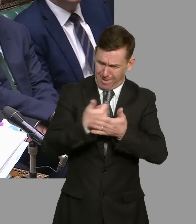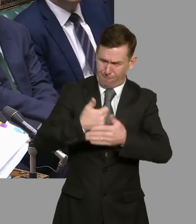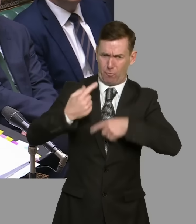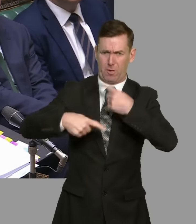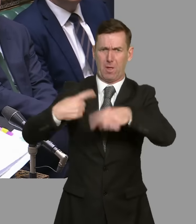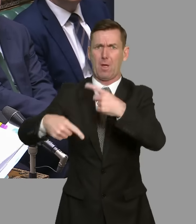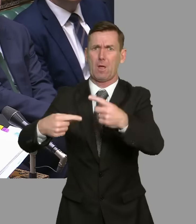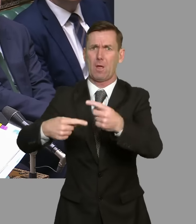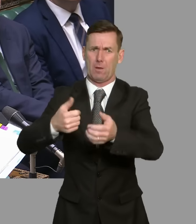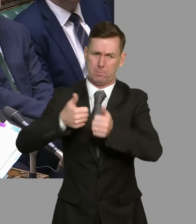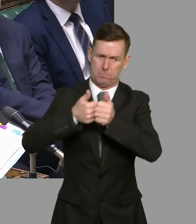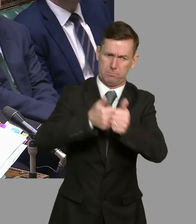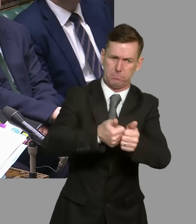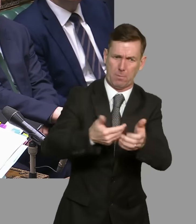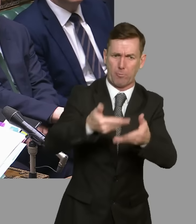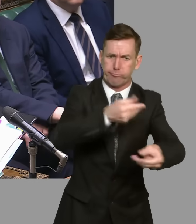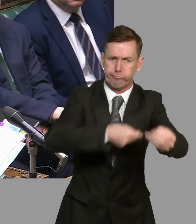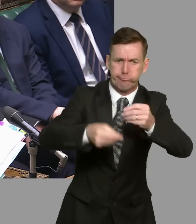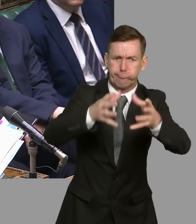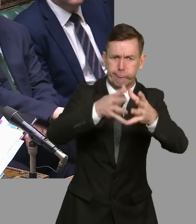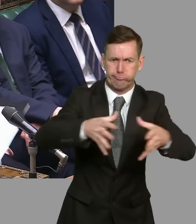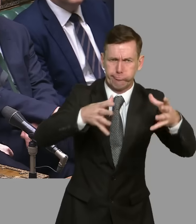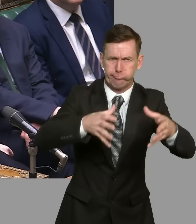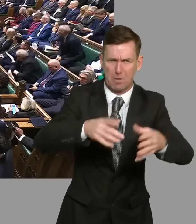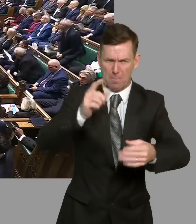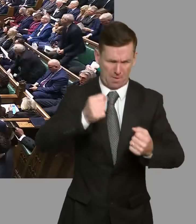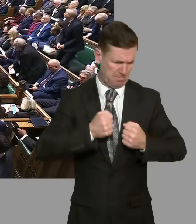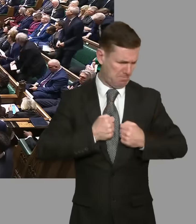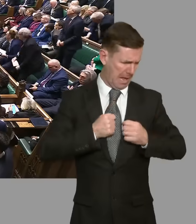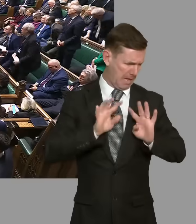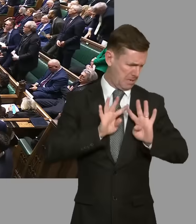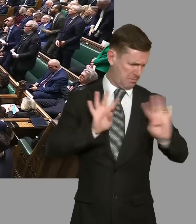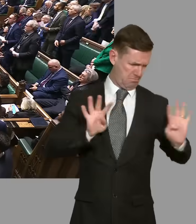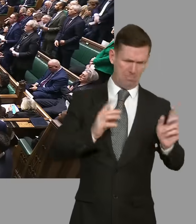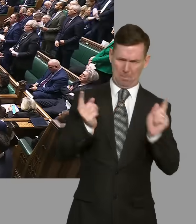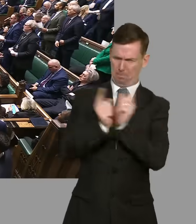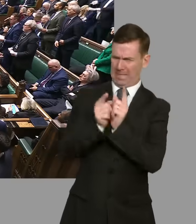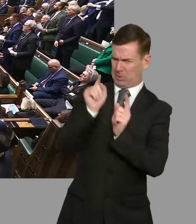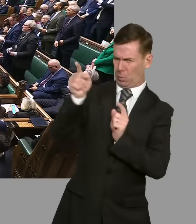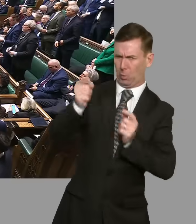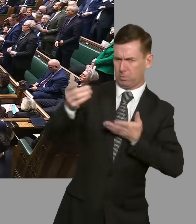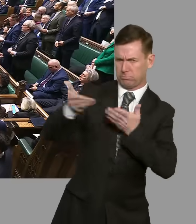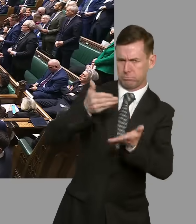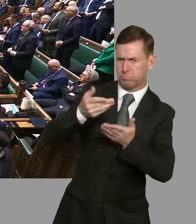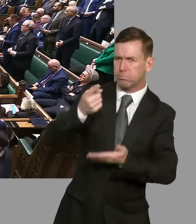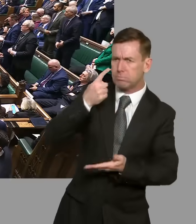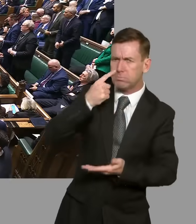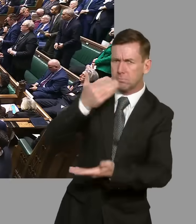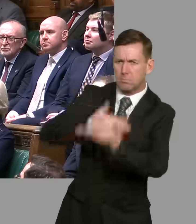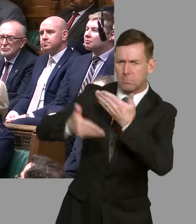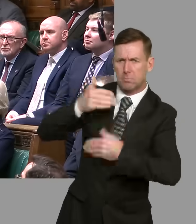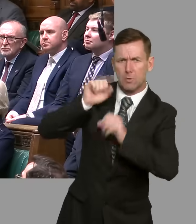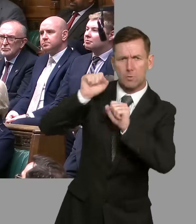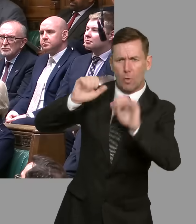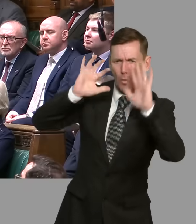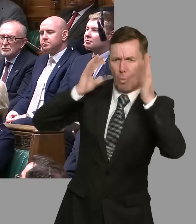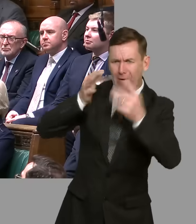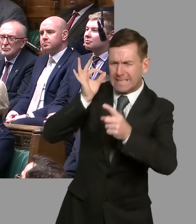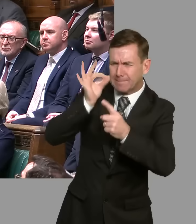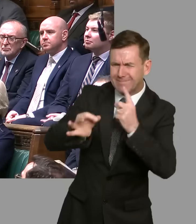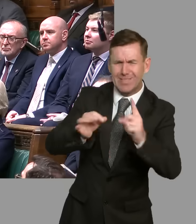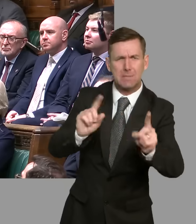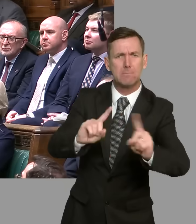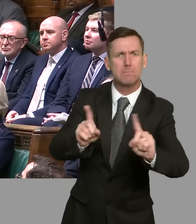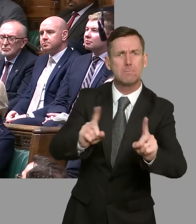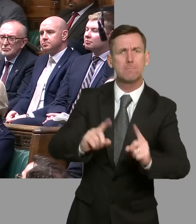meet him to discuss the particular concerns that he has. Kirstinson. Thank you, Mr Speaker. 1.5 million women